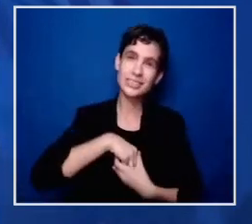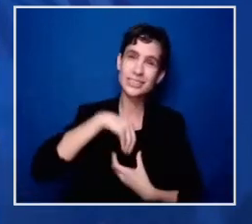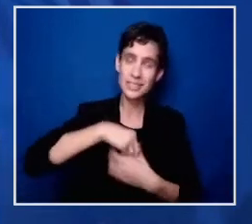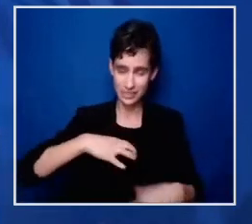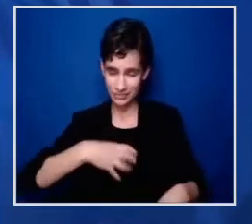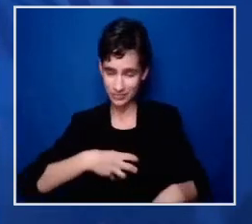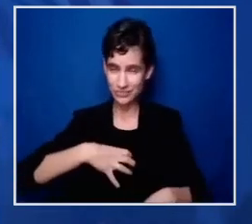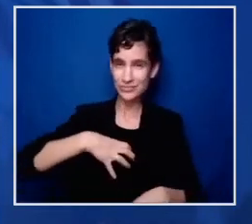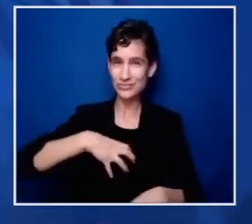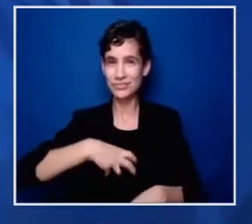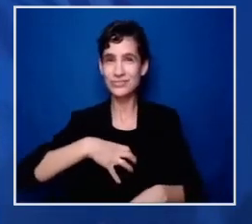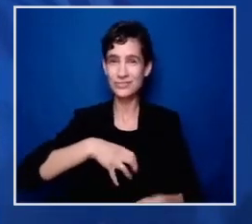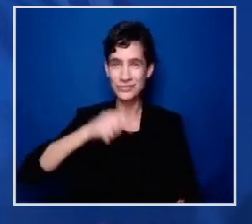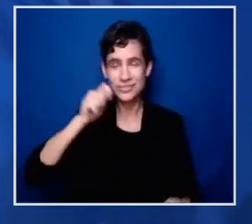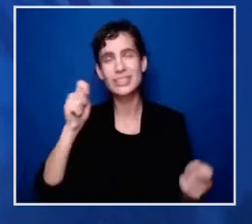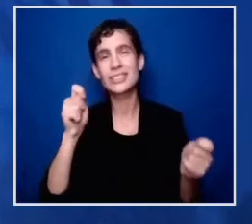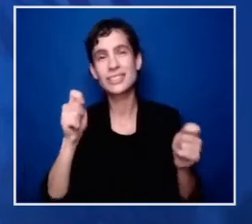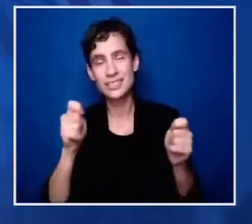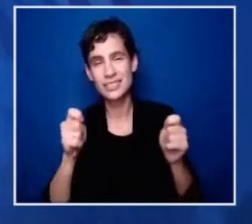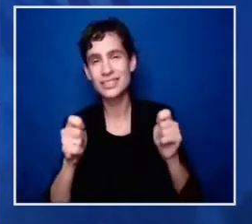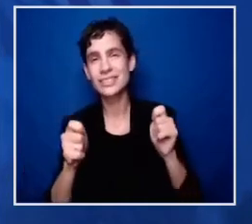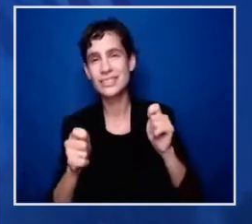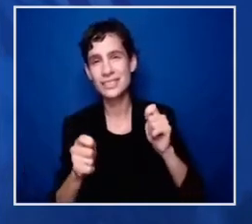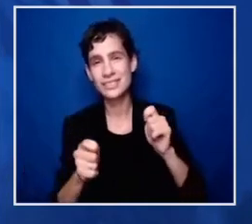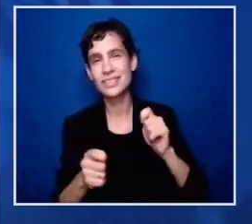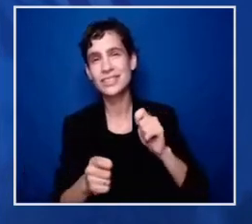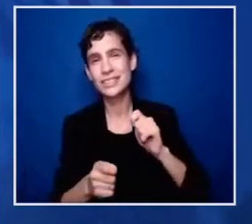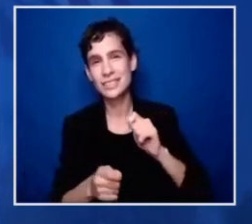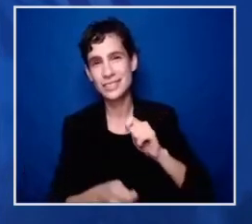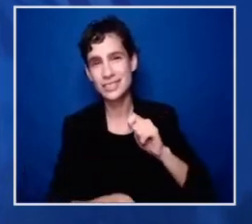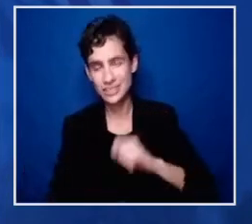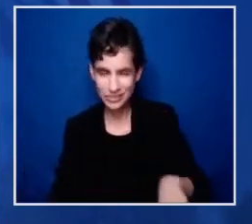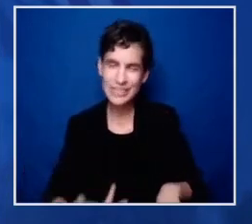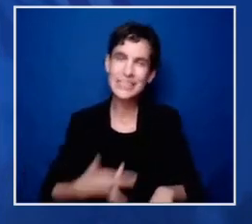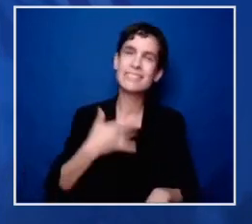seré. I can feel the fire